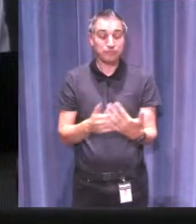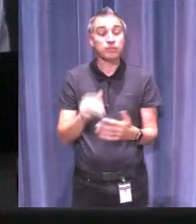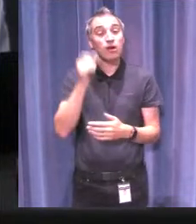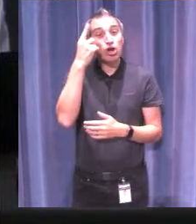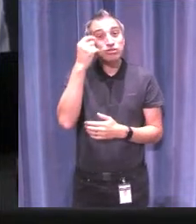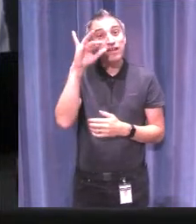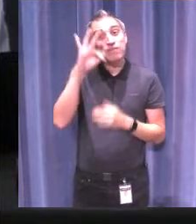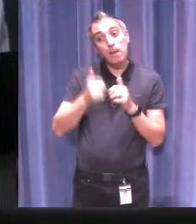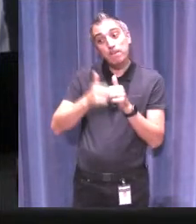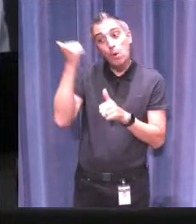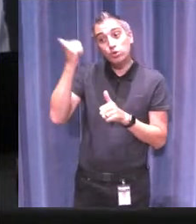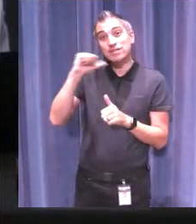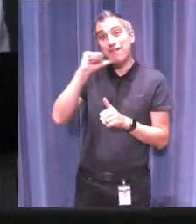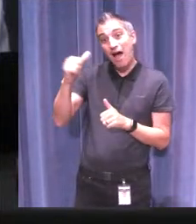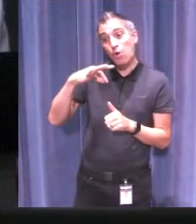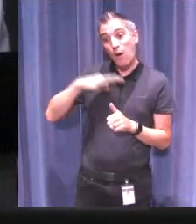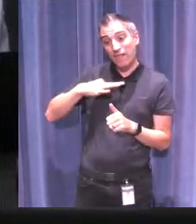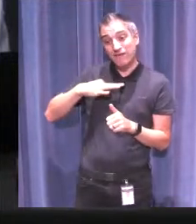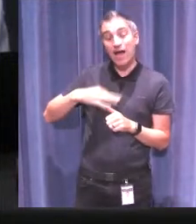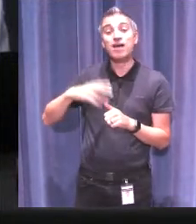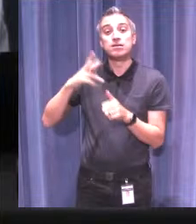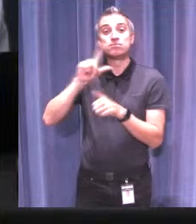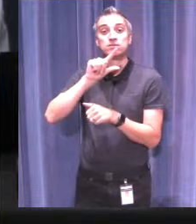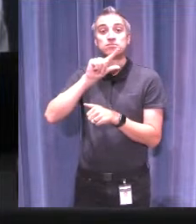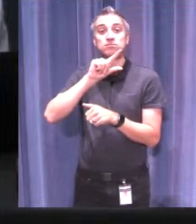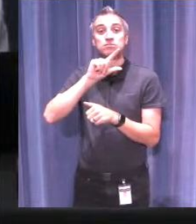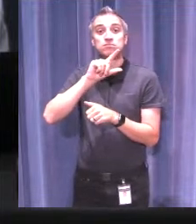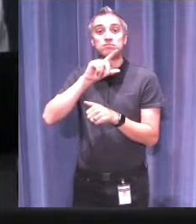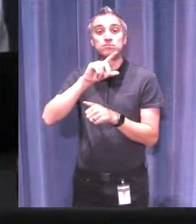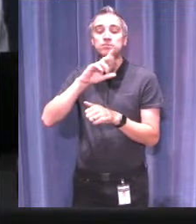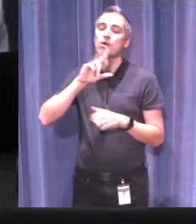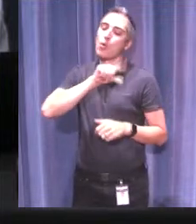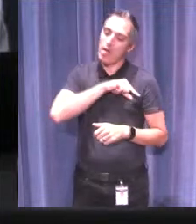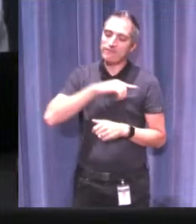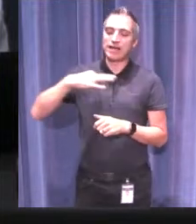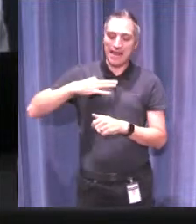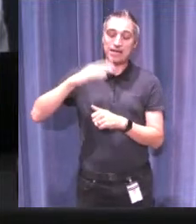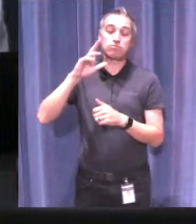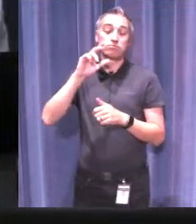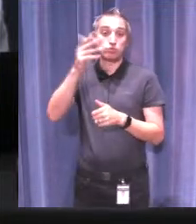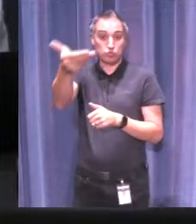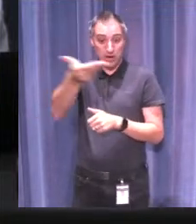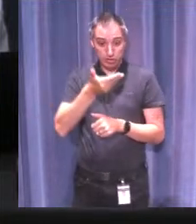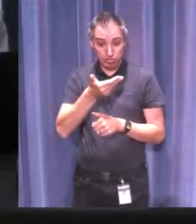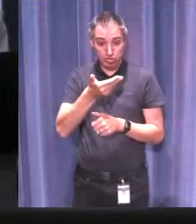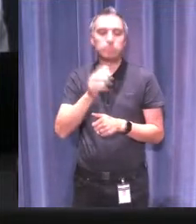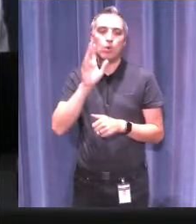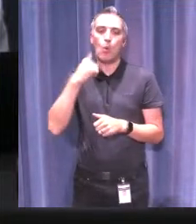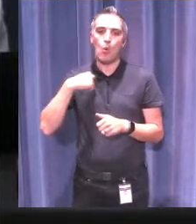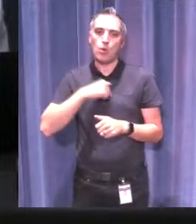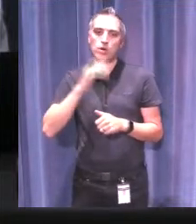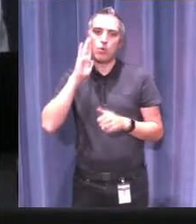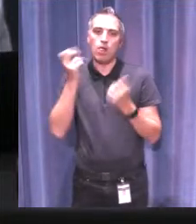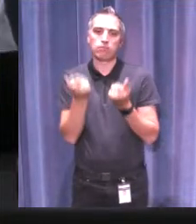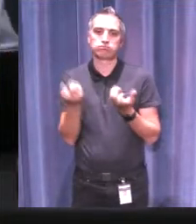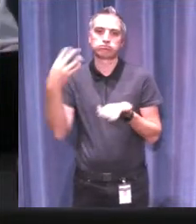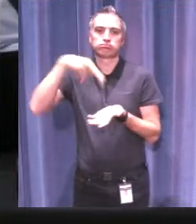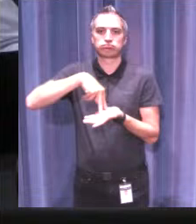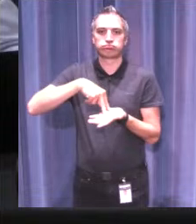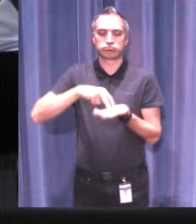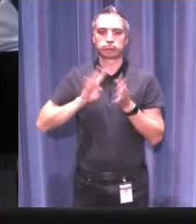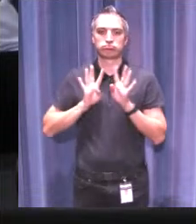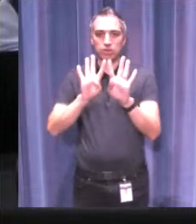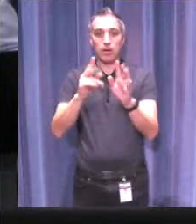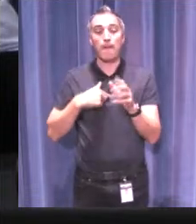most unqualified candidate is offered the position, eyebrows will be raised and the community will take action. The most qualified candidates